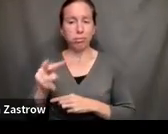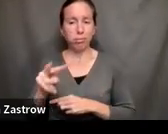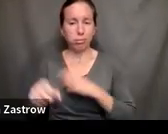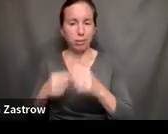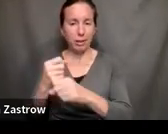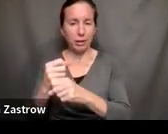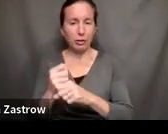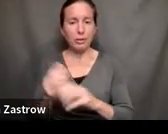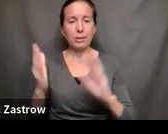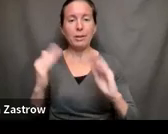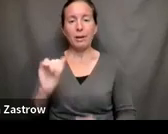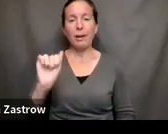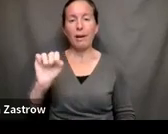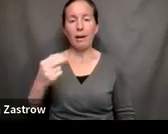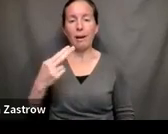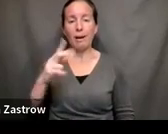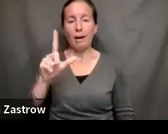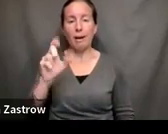Ashley.